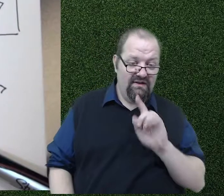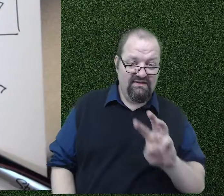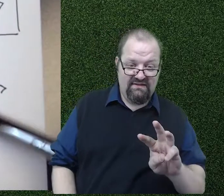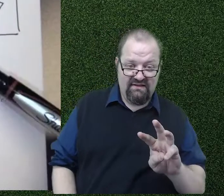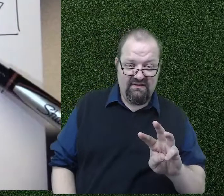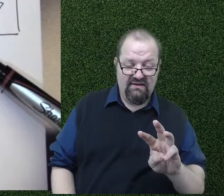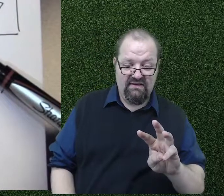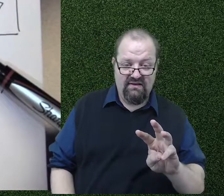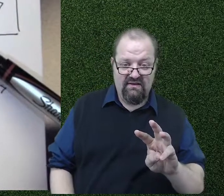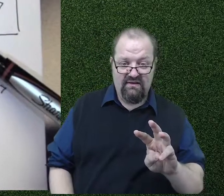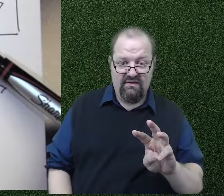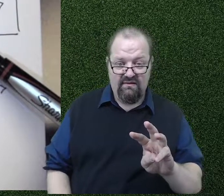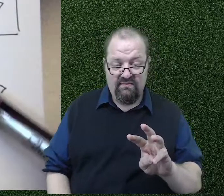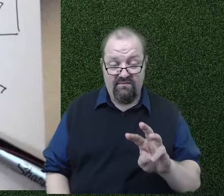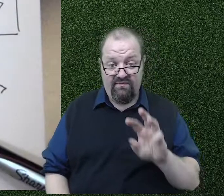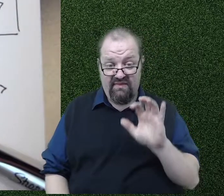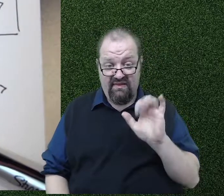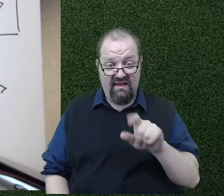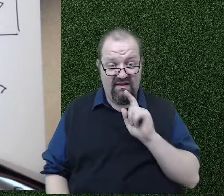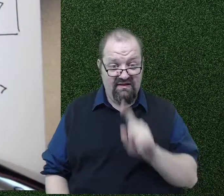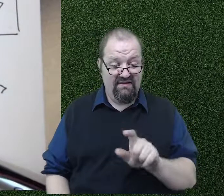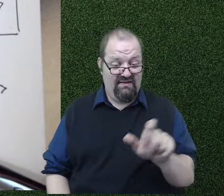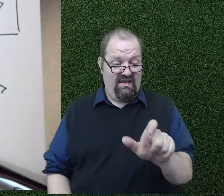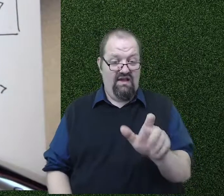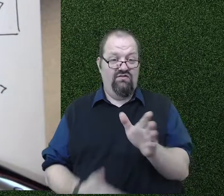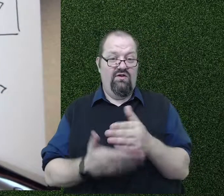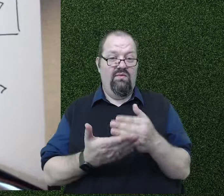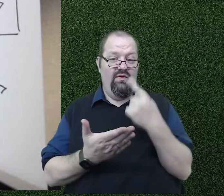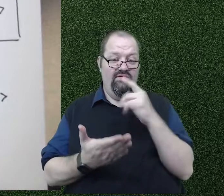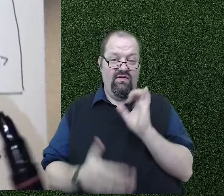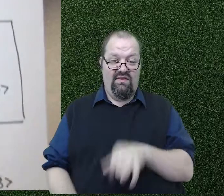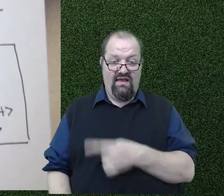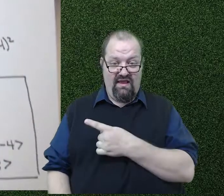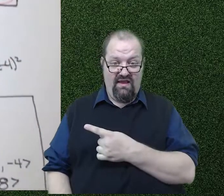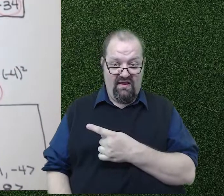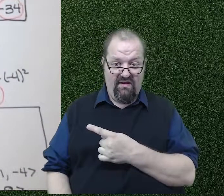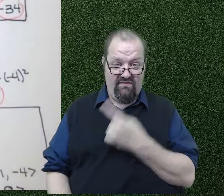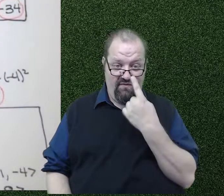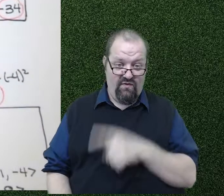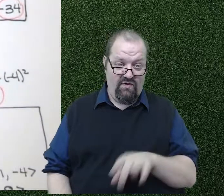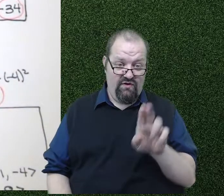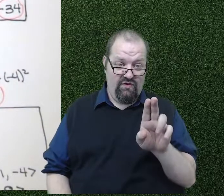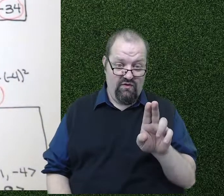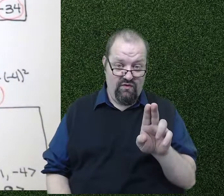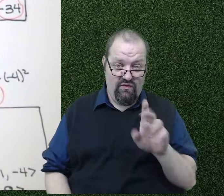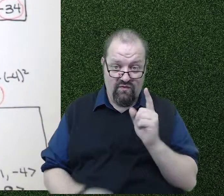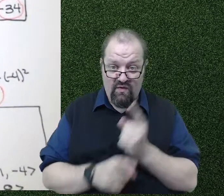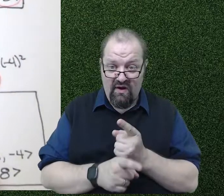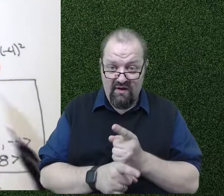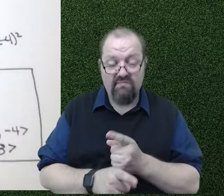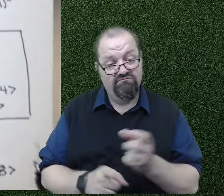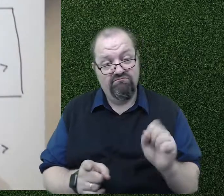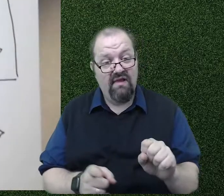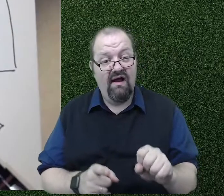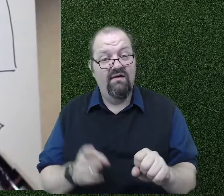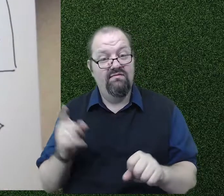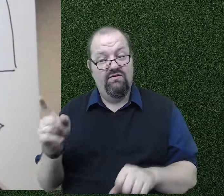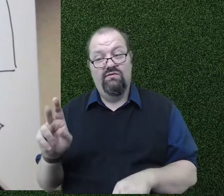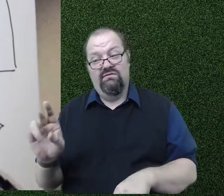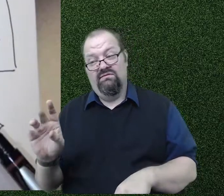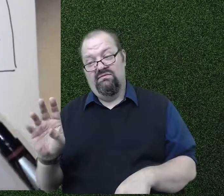6. Is that the x component of U? Well, yeah, the U is the vector 6,